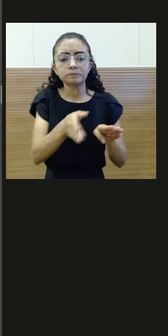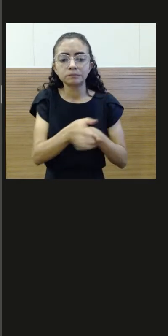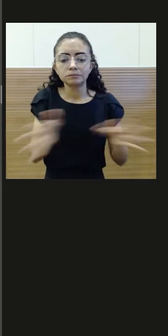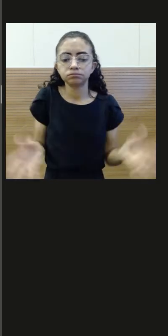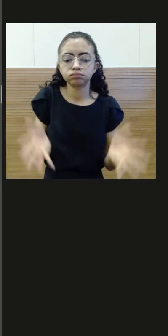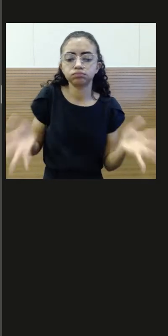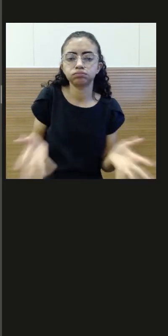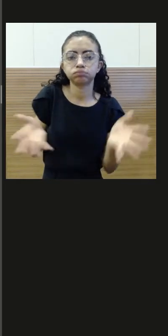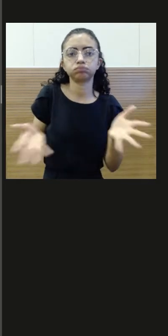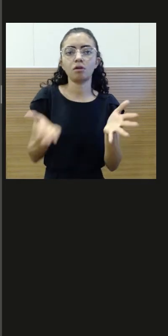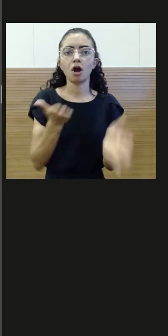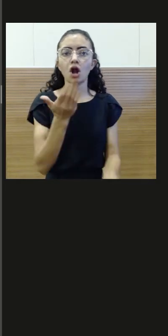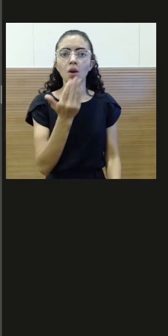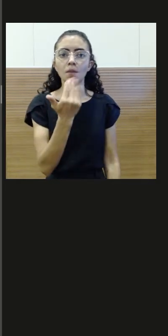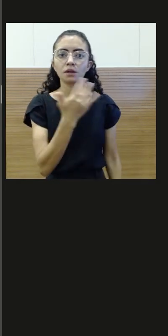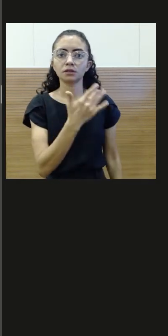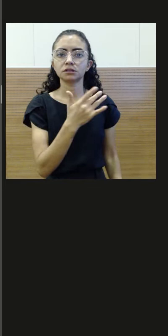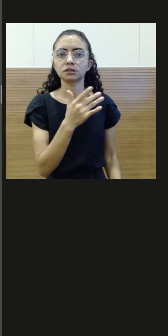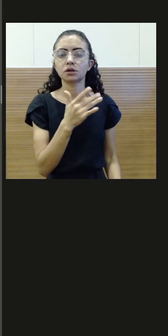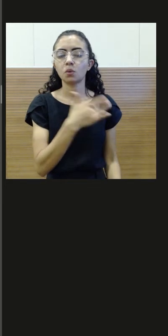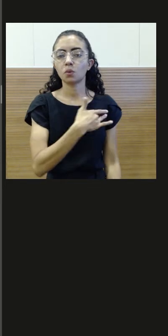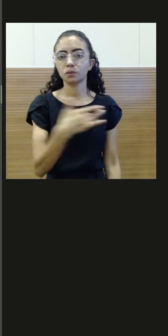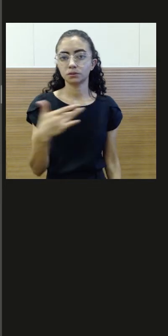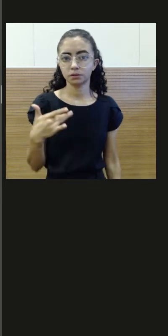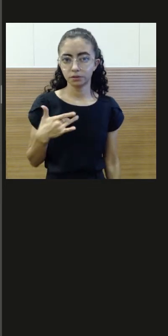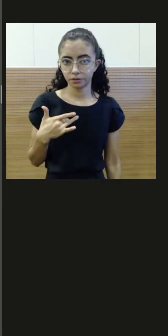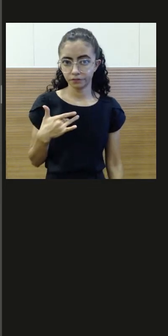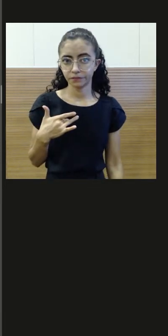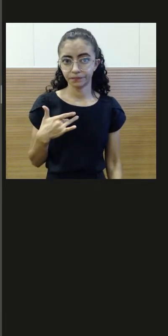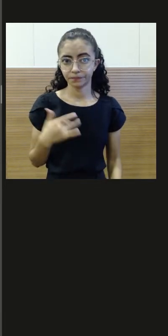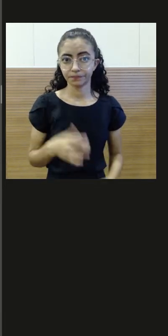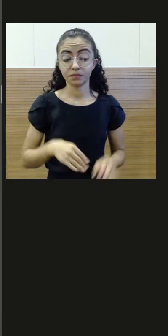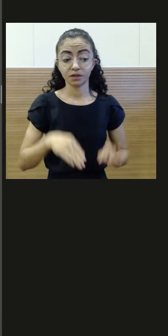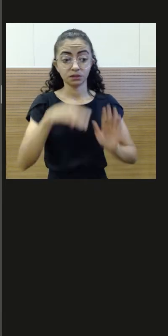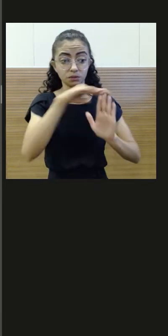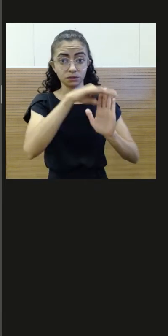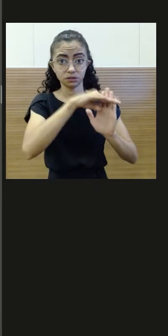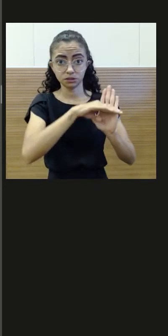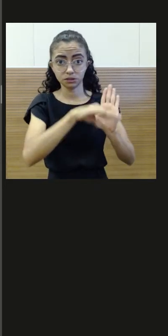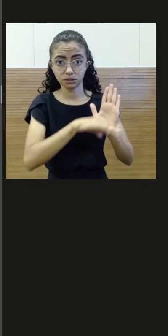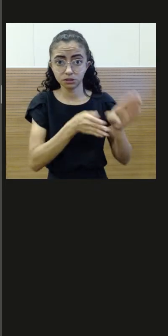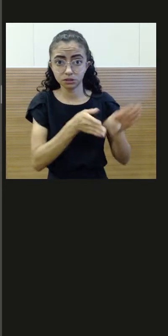Guidelines rely on food tables. The chemical composition of foods, the